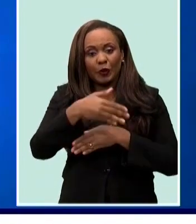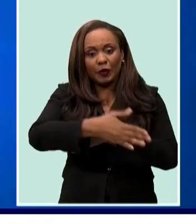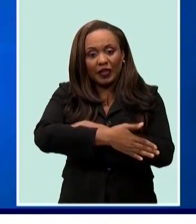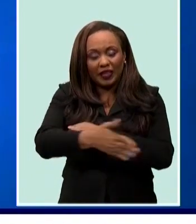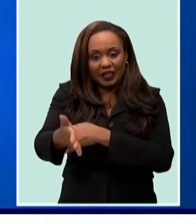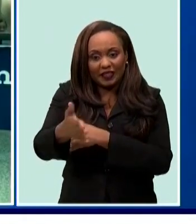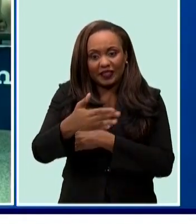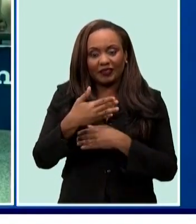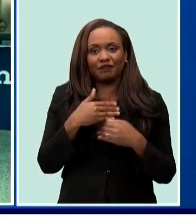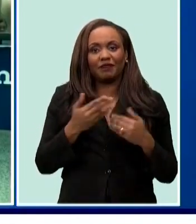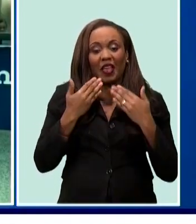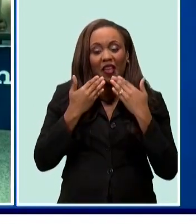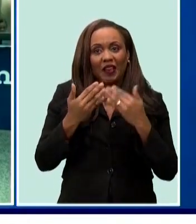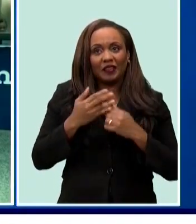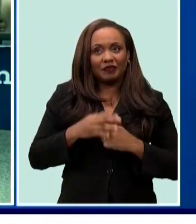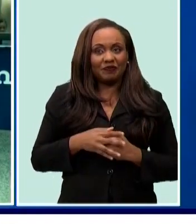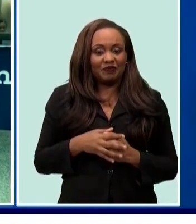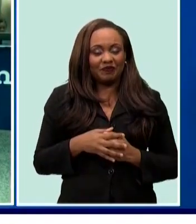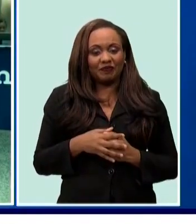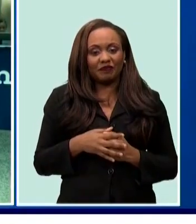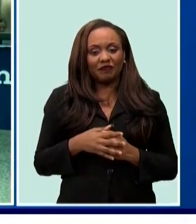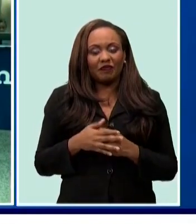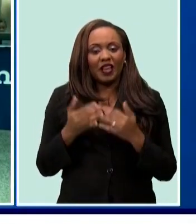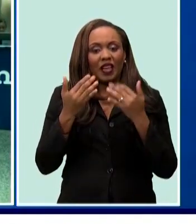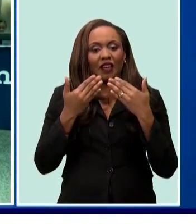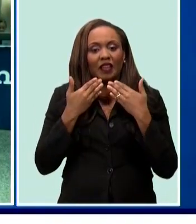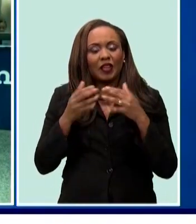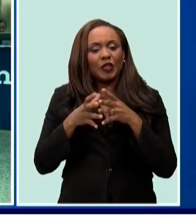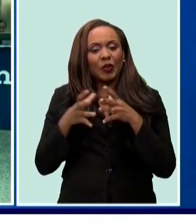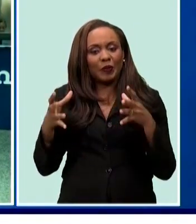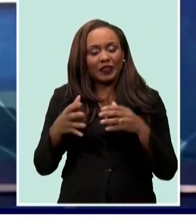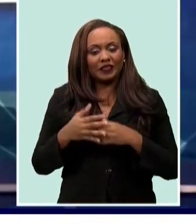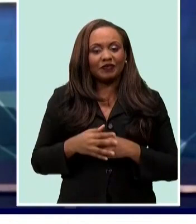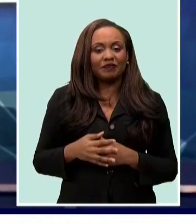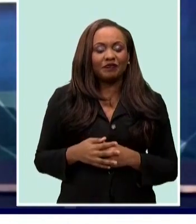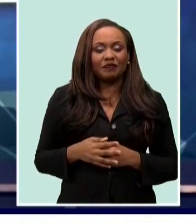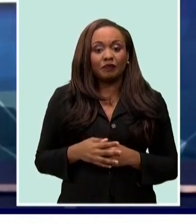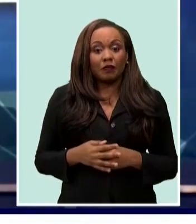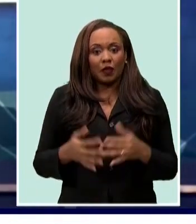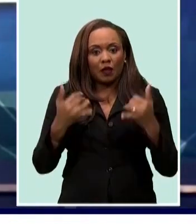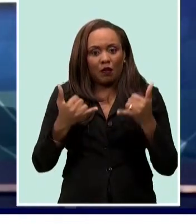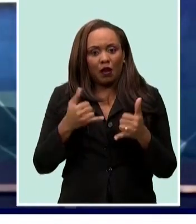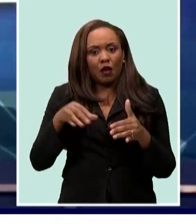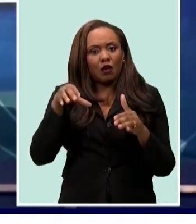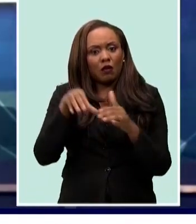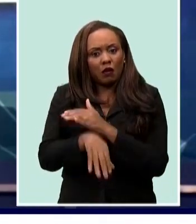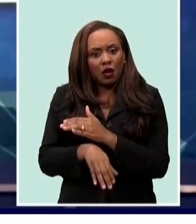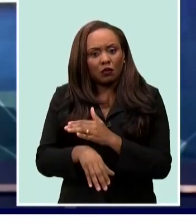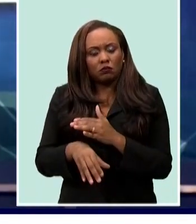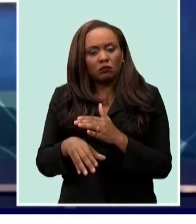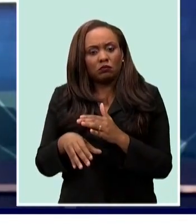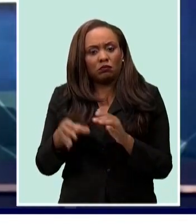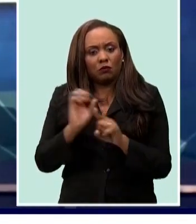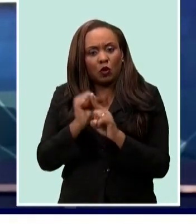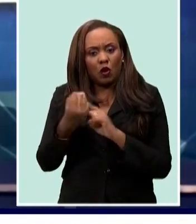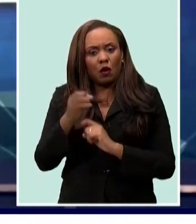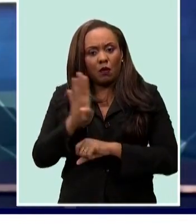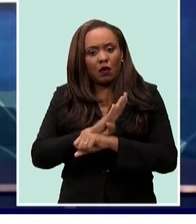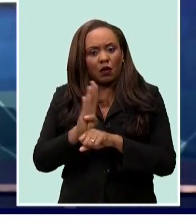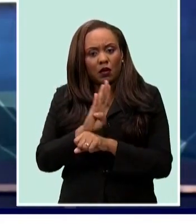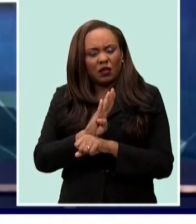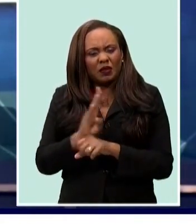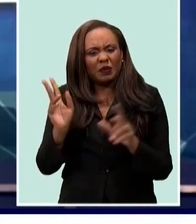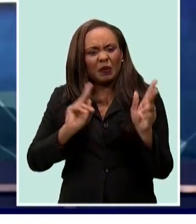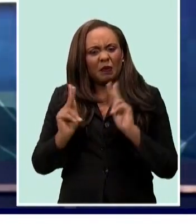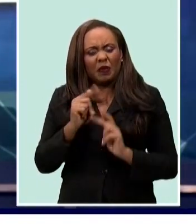the GAIA. Back to you, Lisa. Looking good, Shane. Thank you so very much. Well, the current crime situation is forcing Barbadians to think about